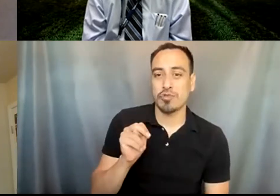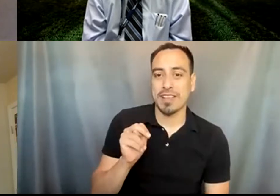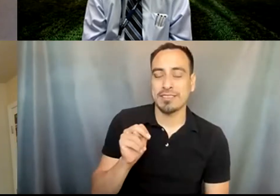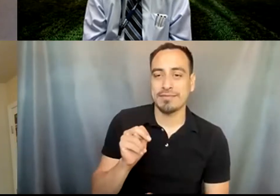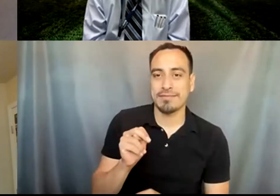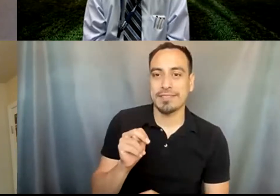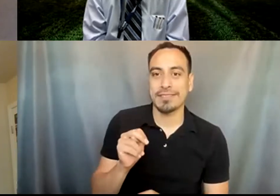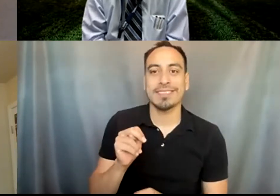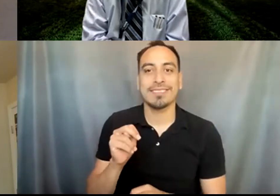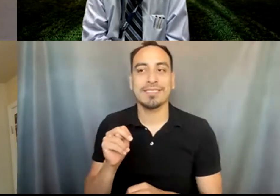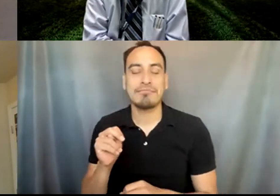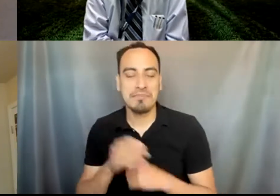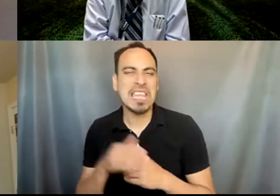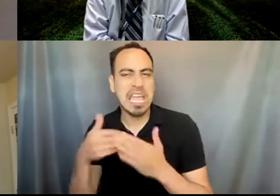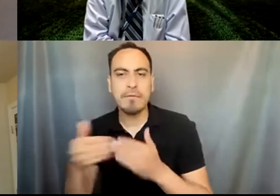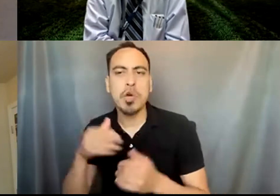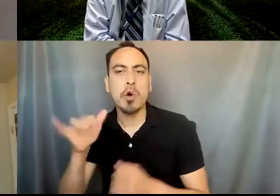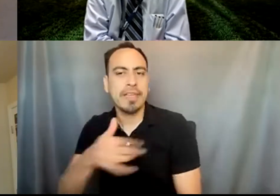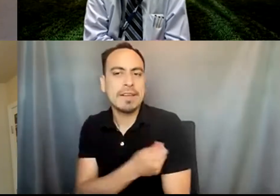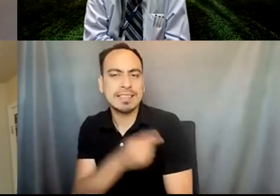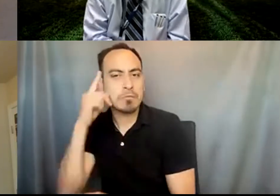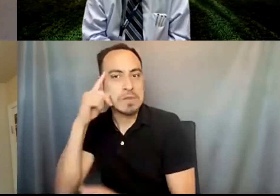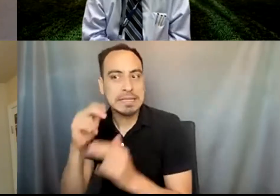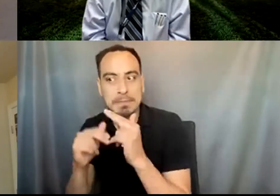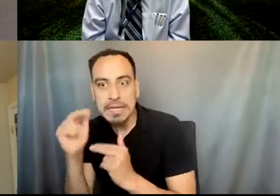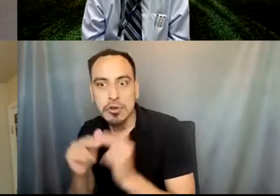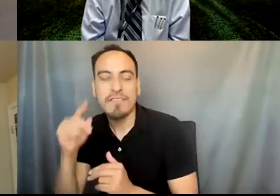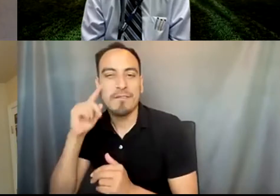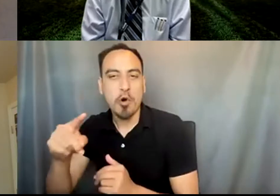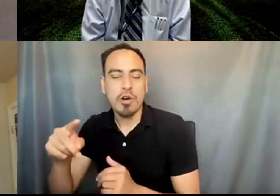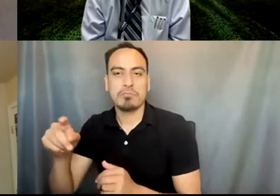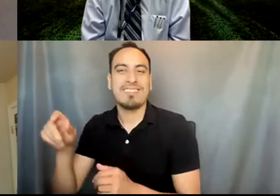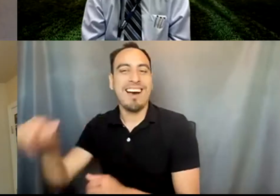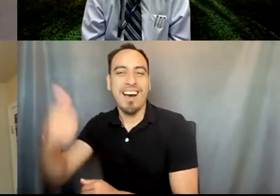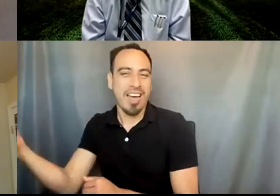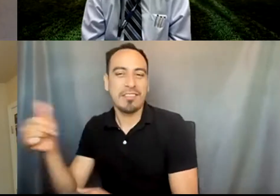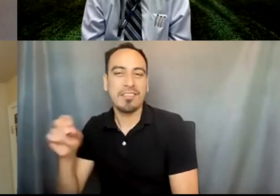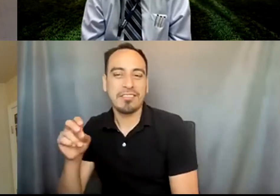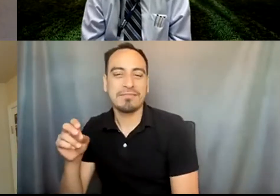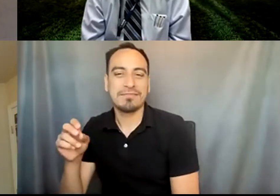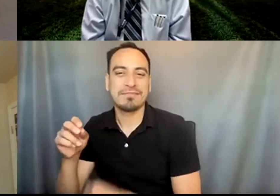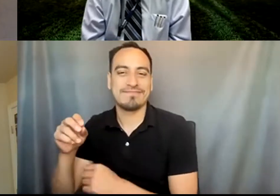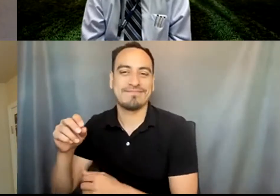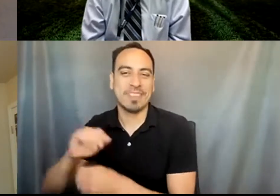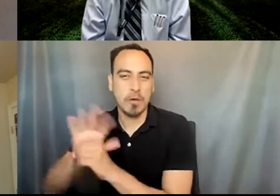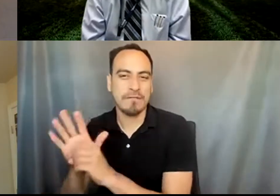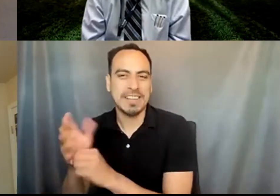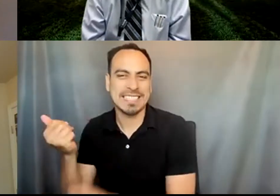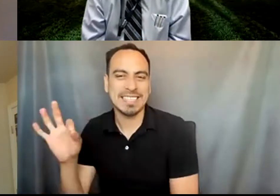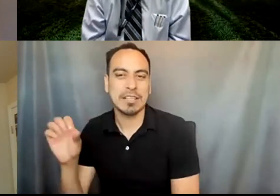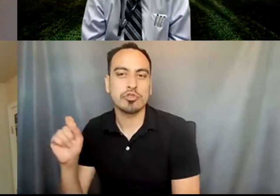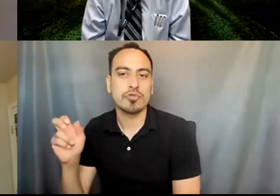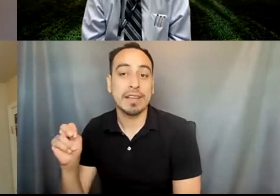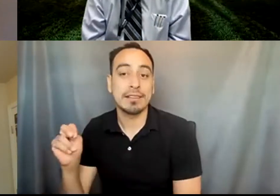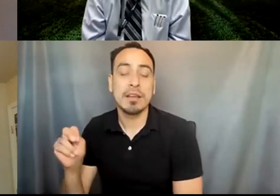developed against. So it may make it a little bit less effective, but the key point is that